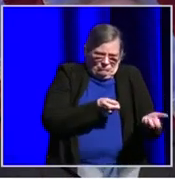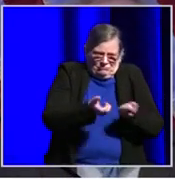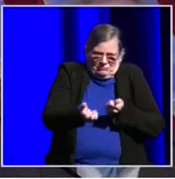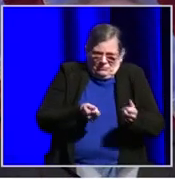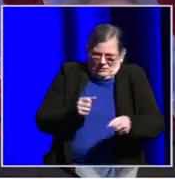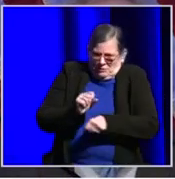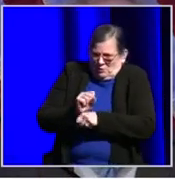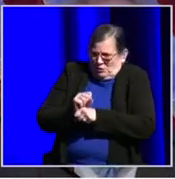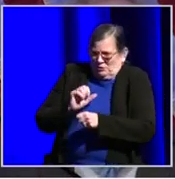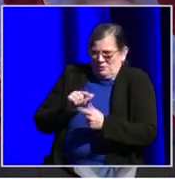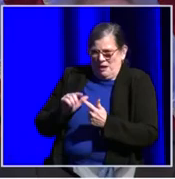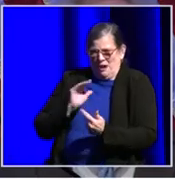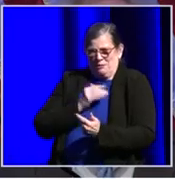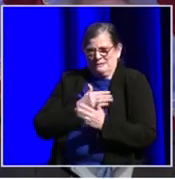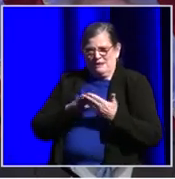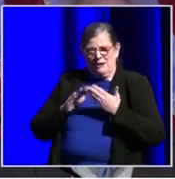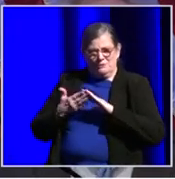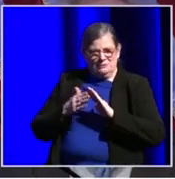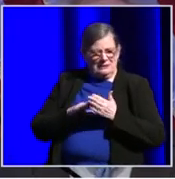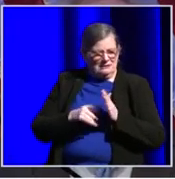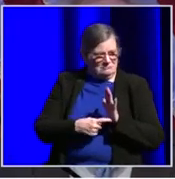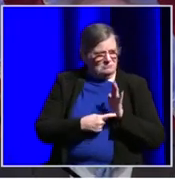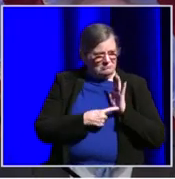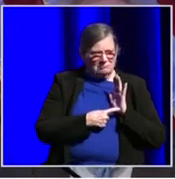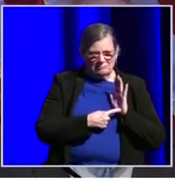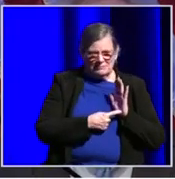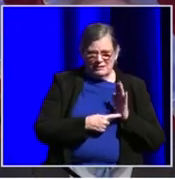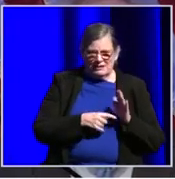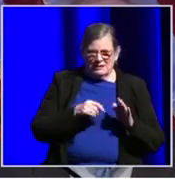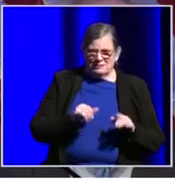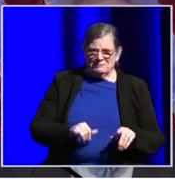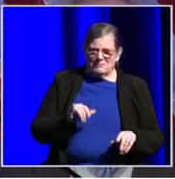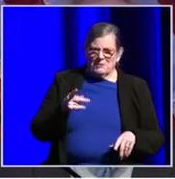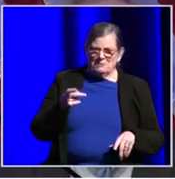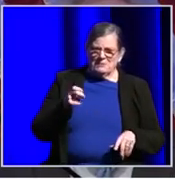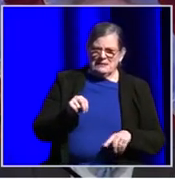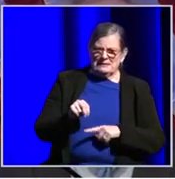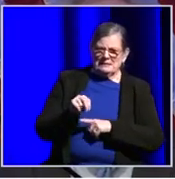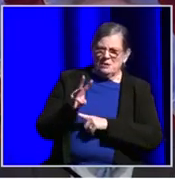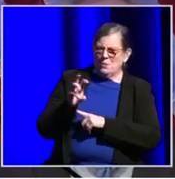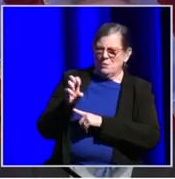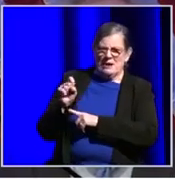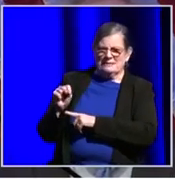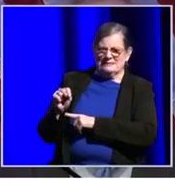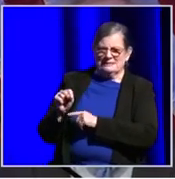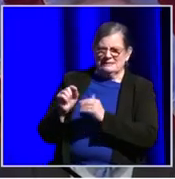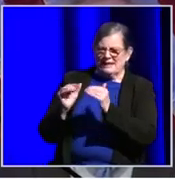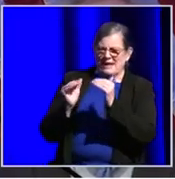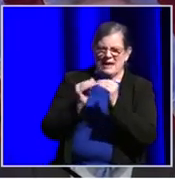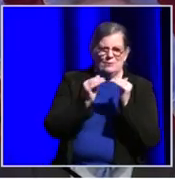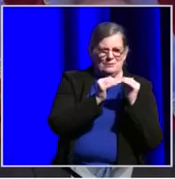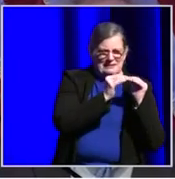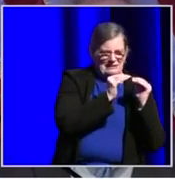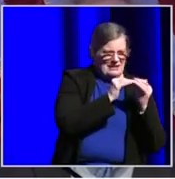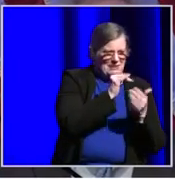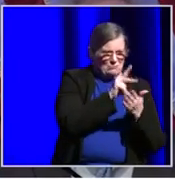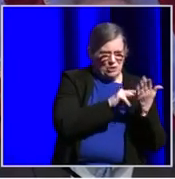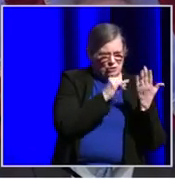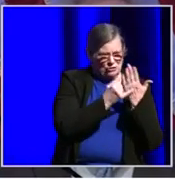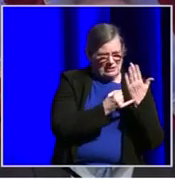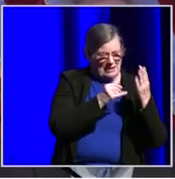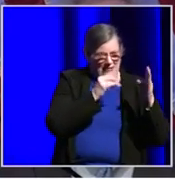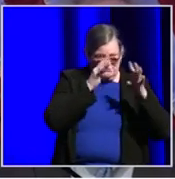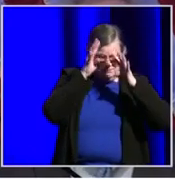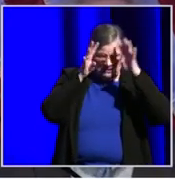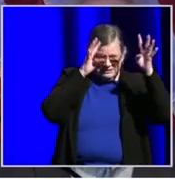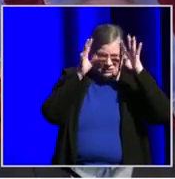just the start. Efforts like the Penn West Equity Initiative and Innovation District are a glimpse of what